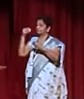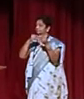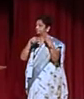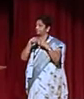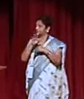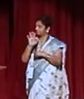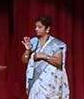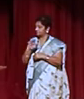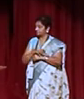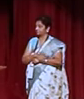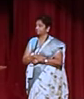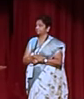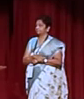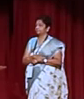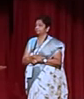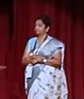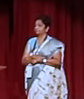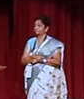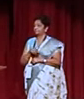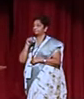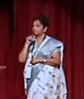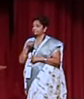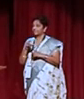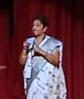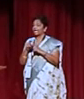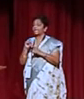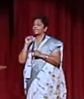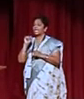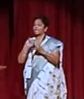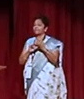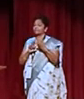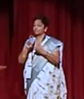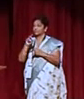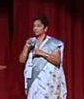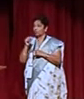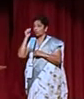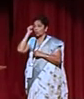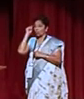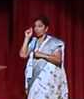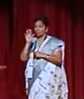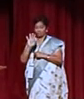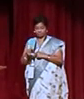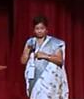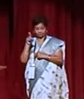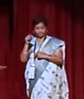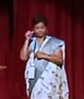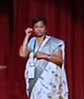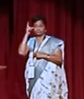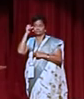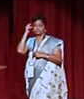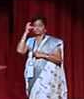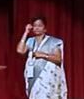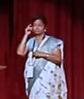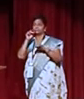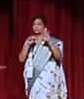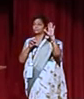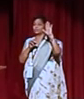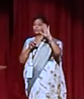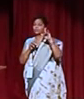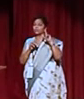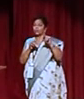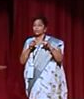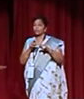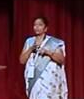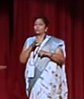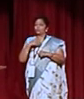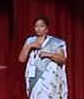diagrams. No assistive device will help a person born blind understand a tactile adaptation